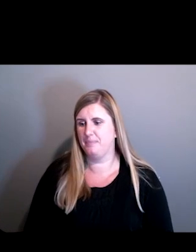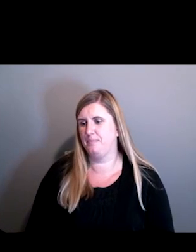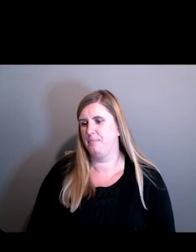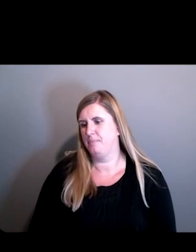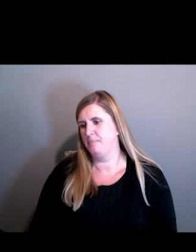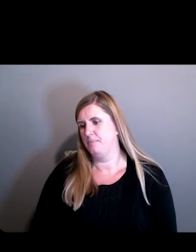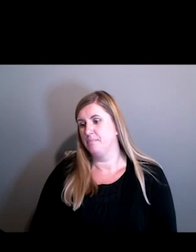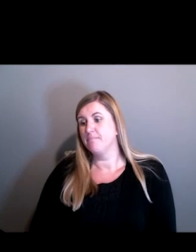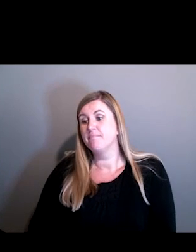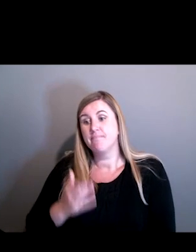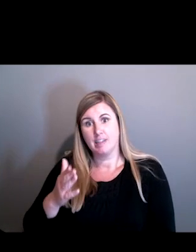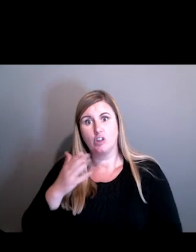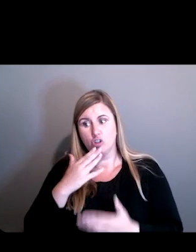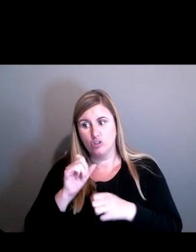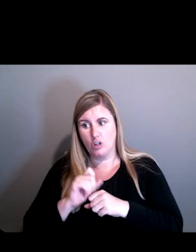something to eat.